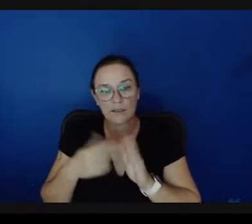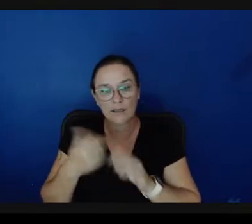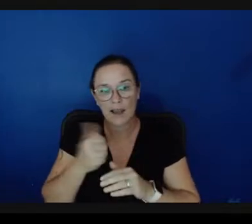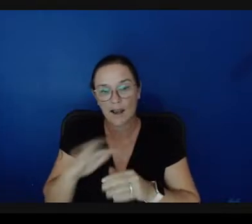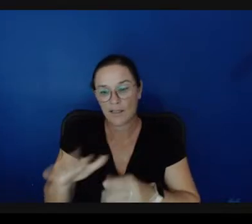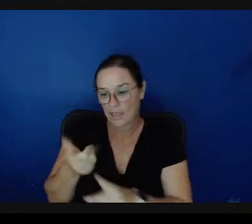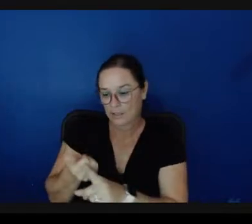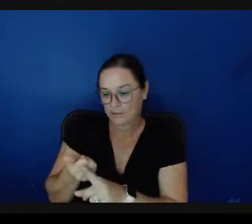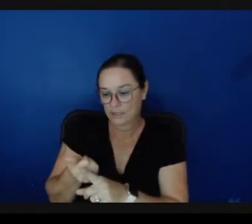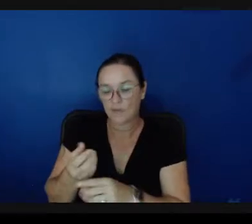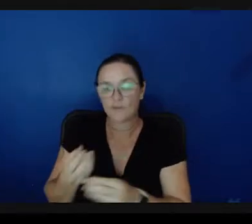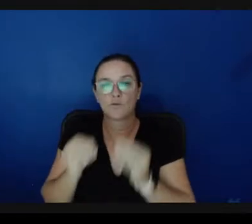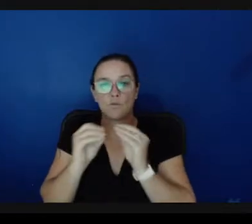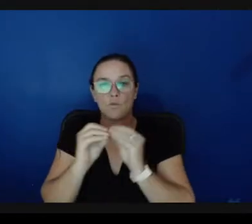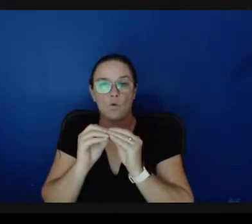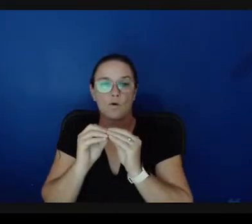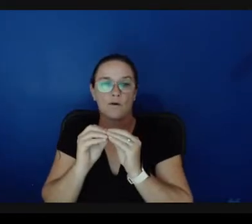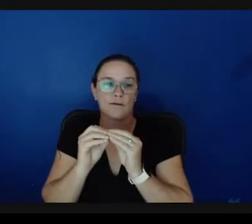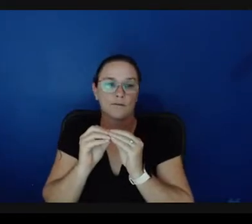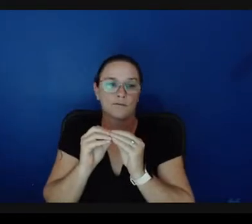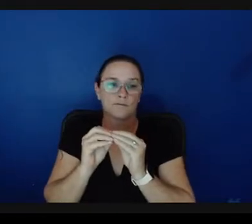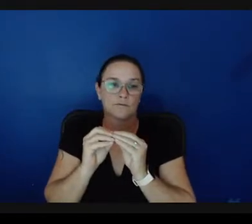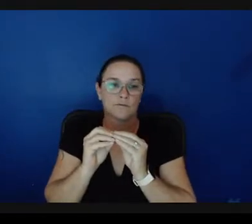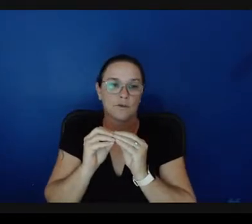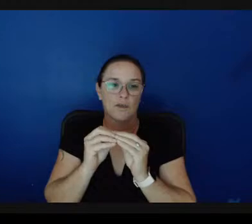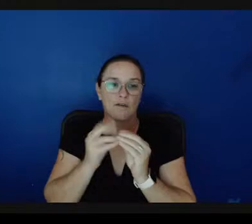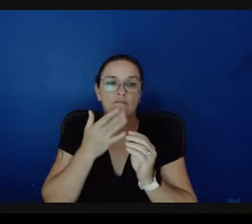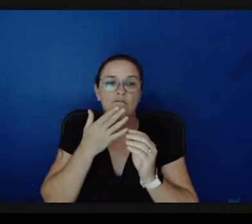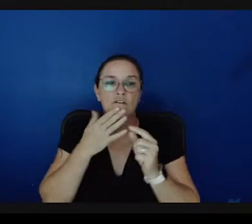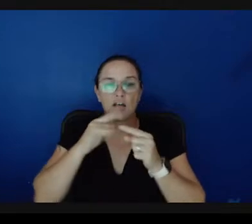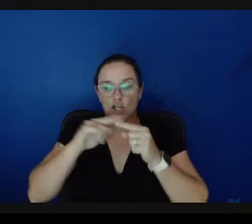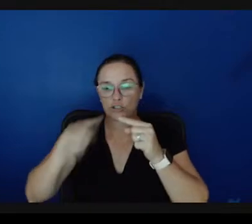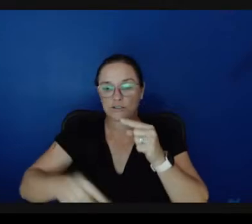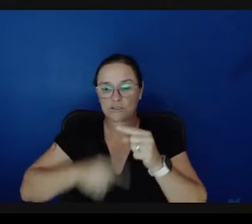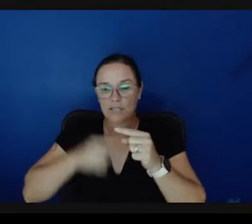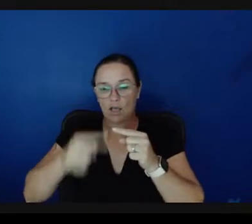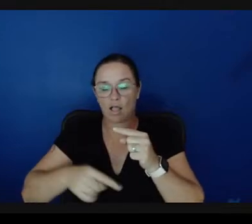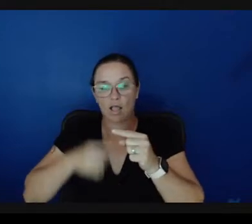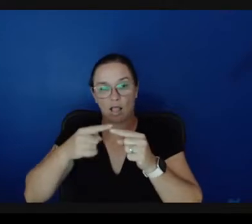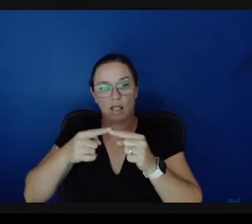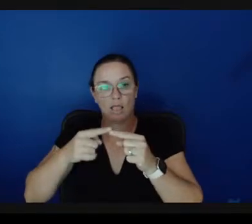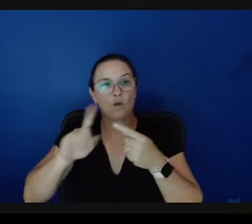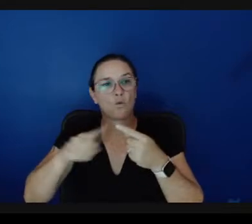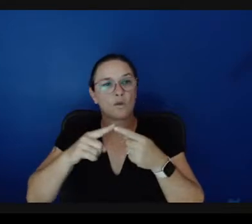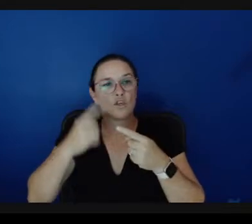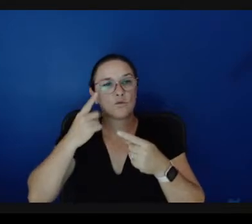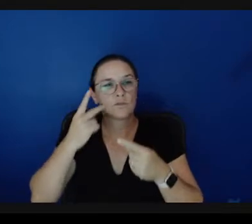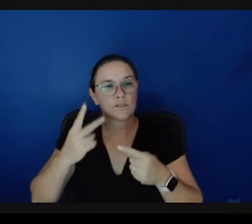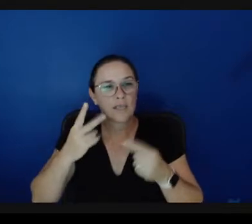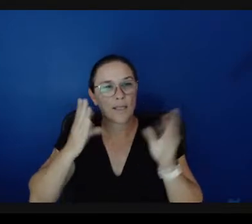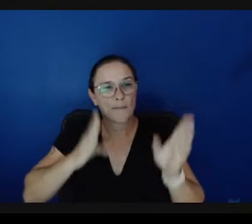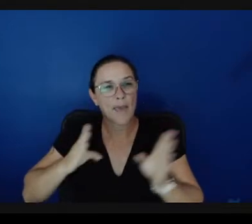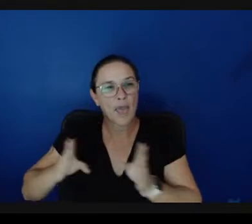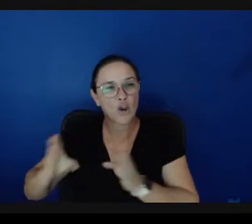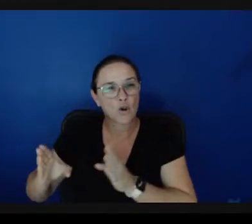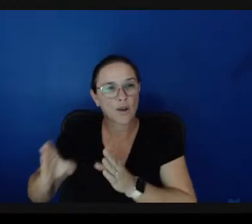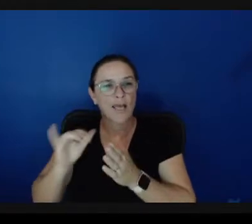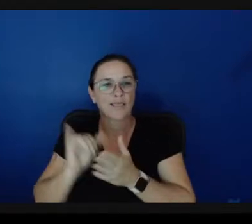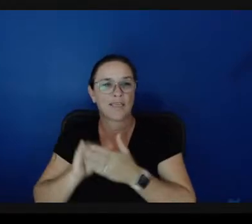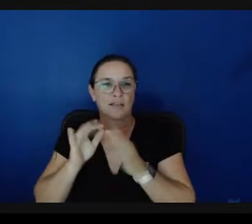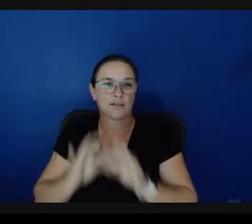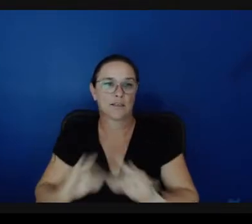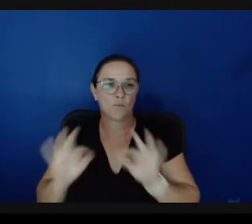It's more about the color cycling. So when you see the colors cycle, that's what matters, right? Okay. And you see